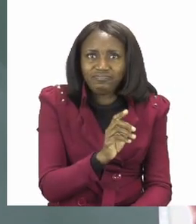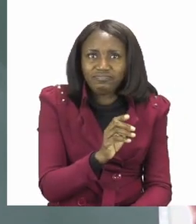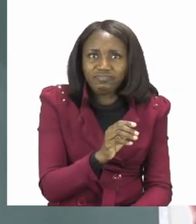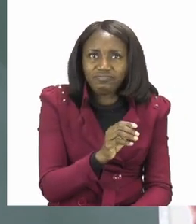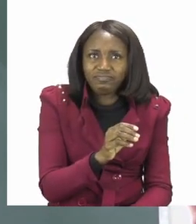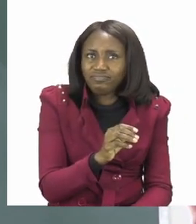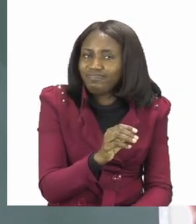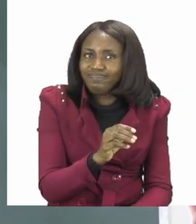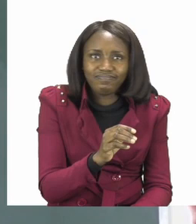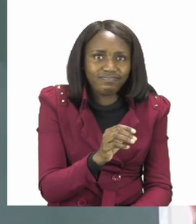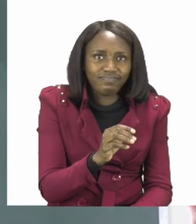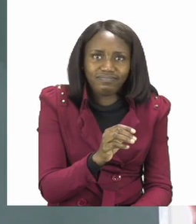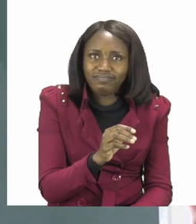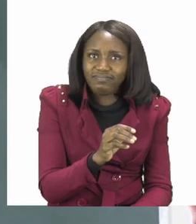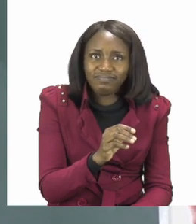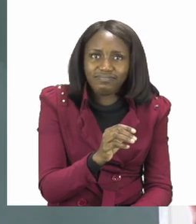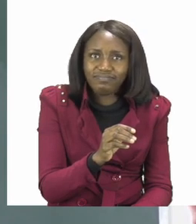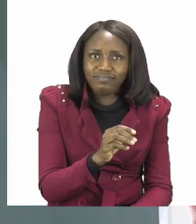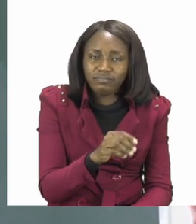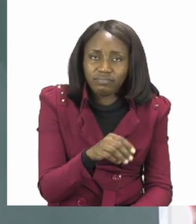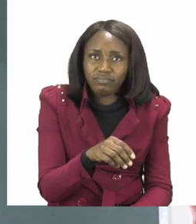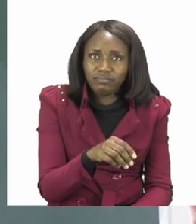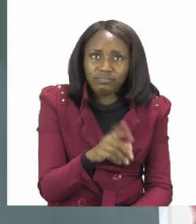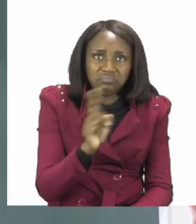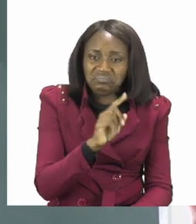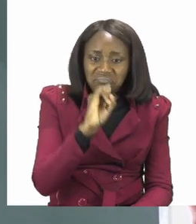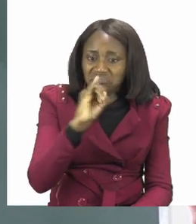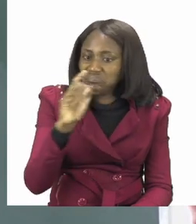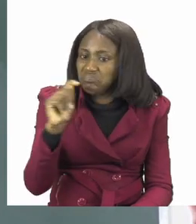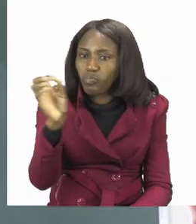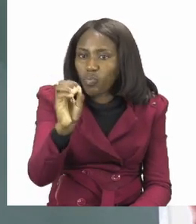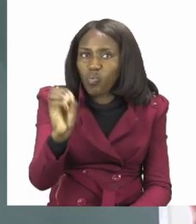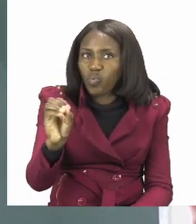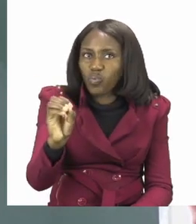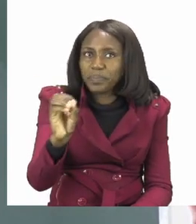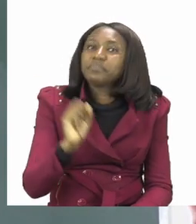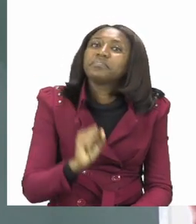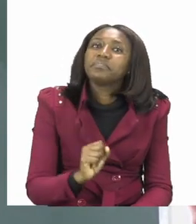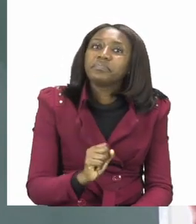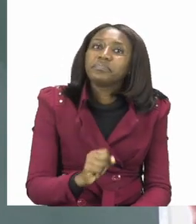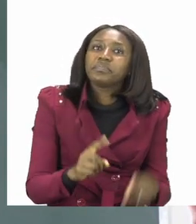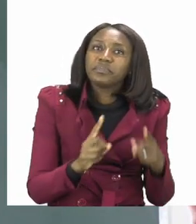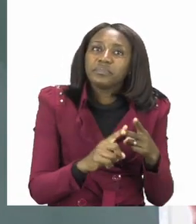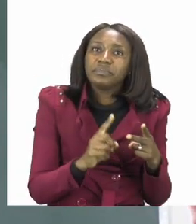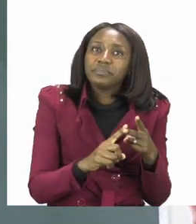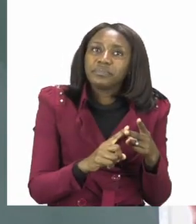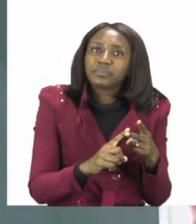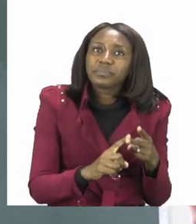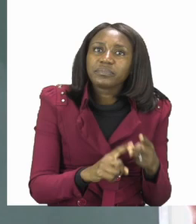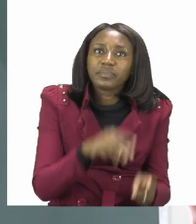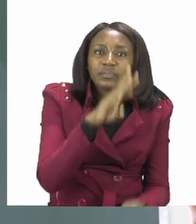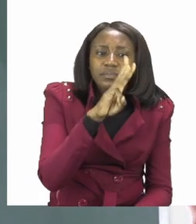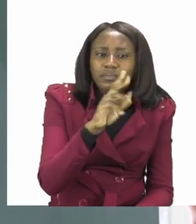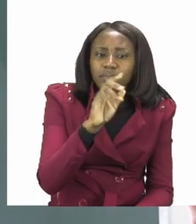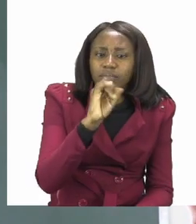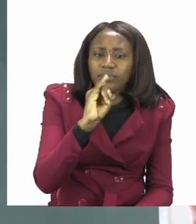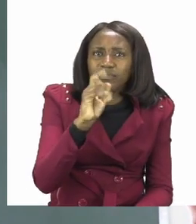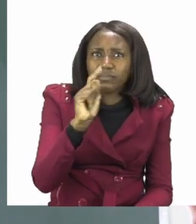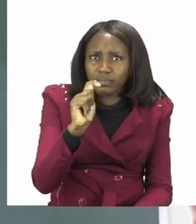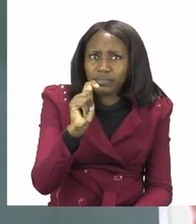b-a-g, bug. No, it does not rhyme with pit. We have wit,